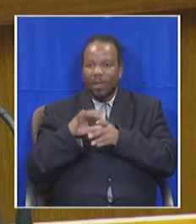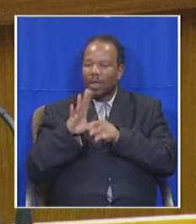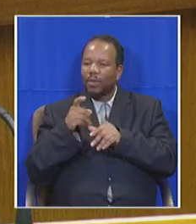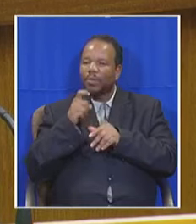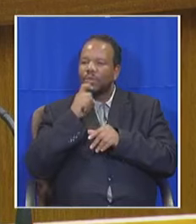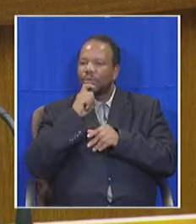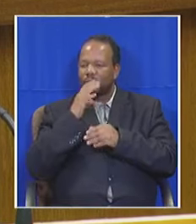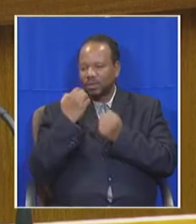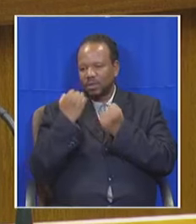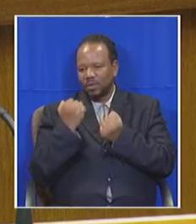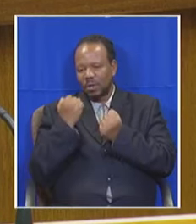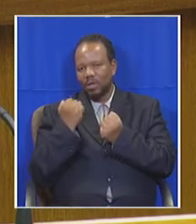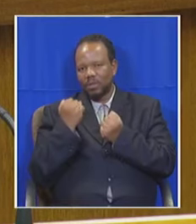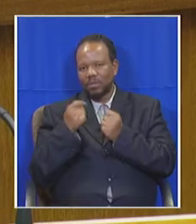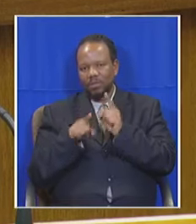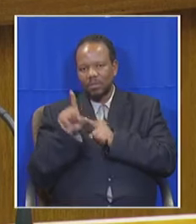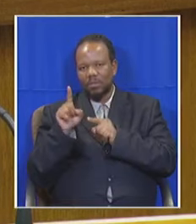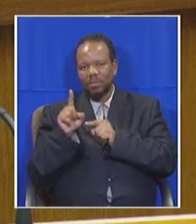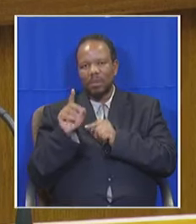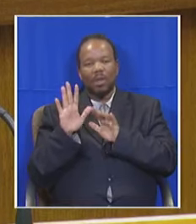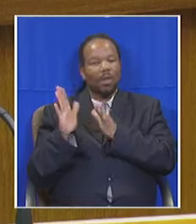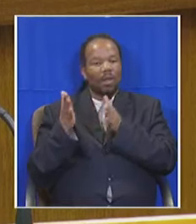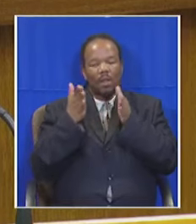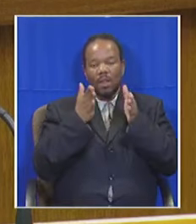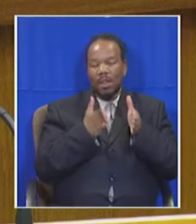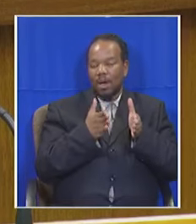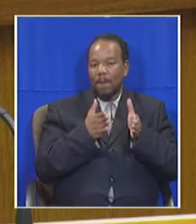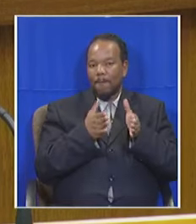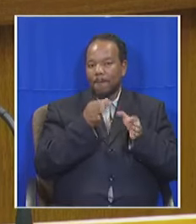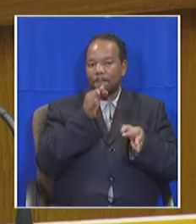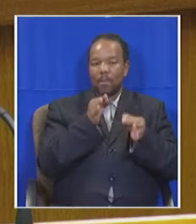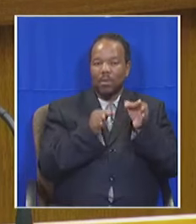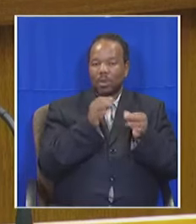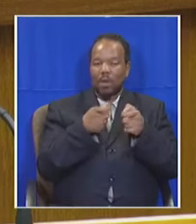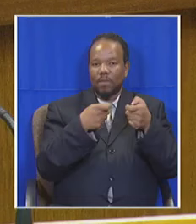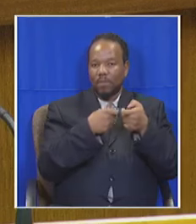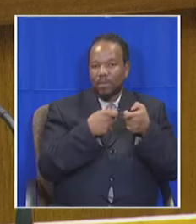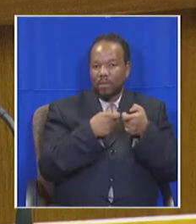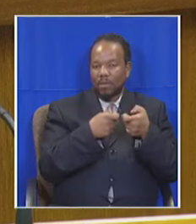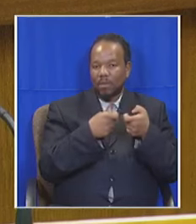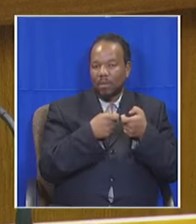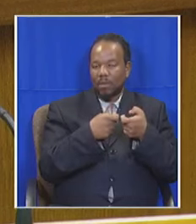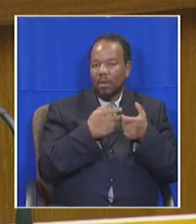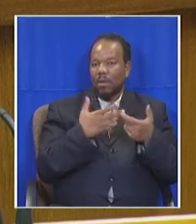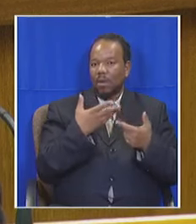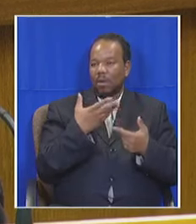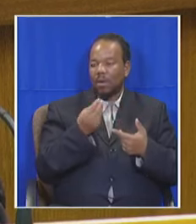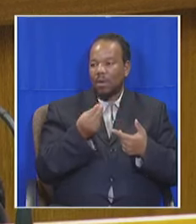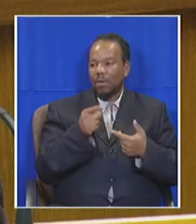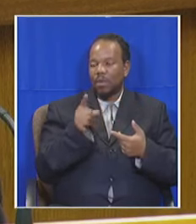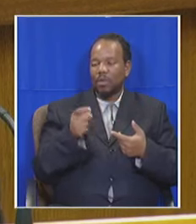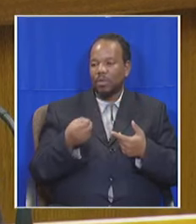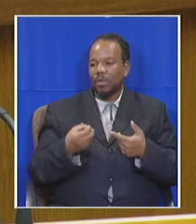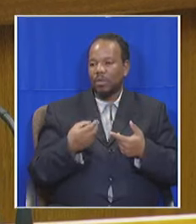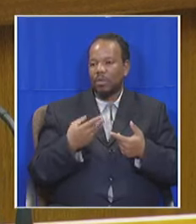The current irritations in political, however, with their attendant undertones to undermine our